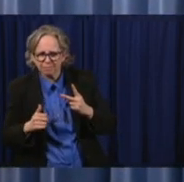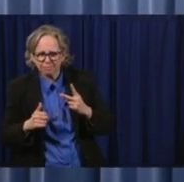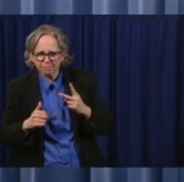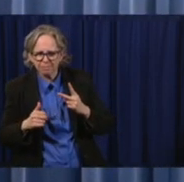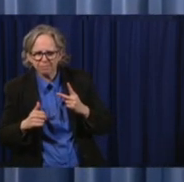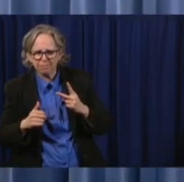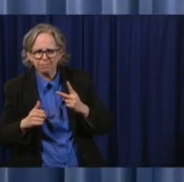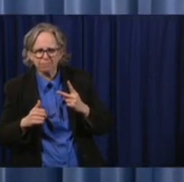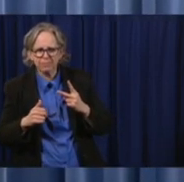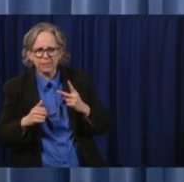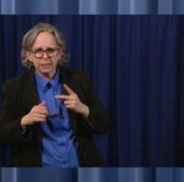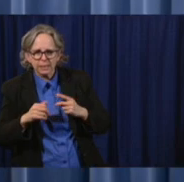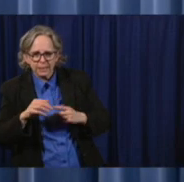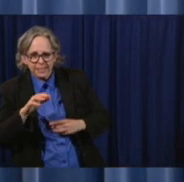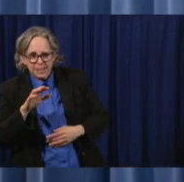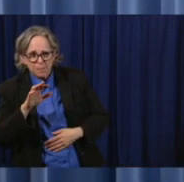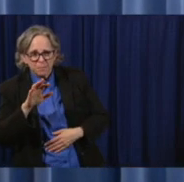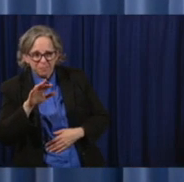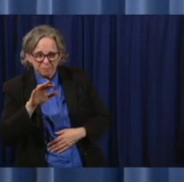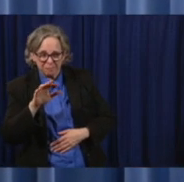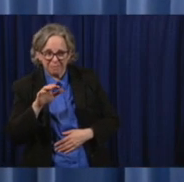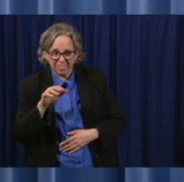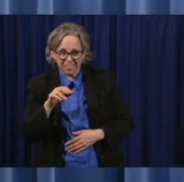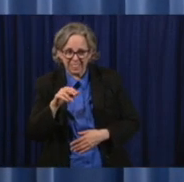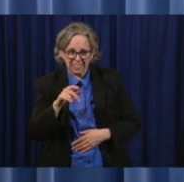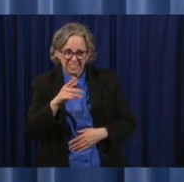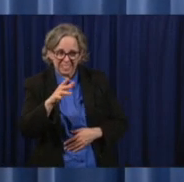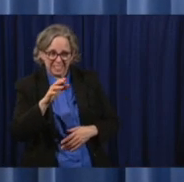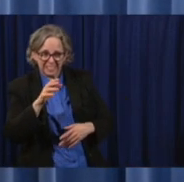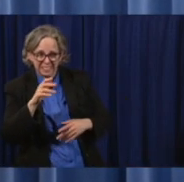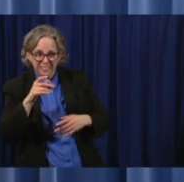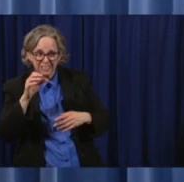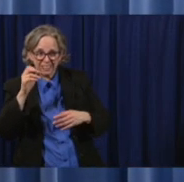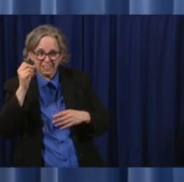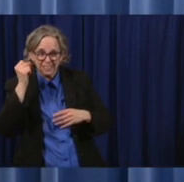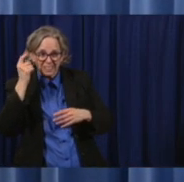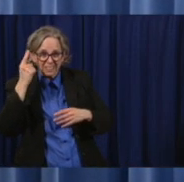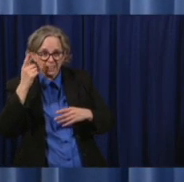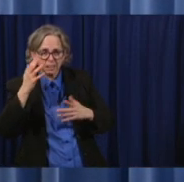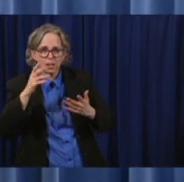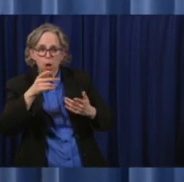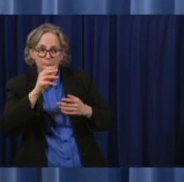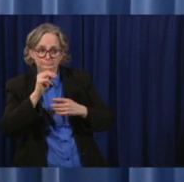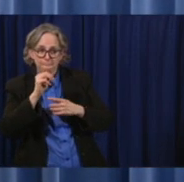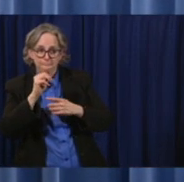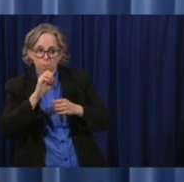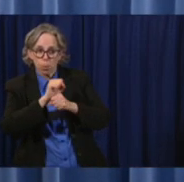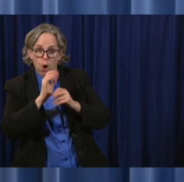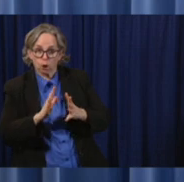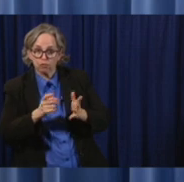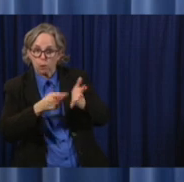Are they on target and on track to do work requirements next year?